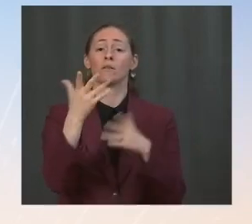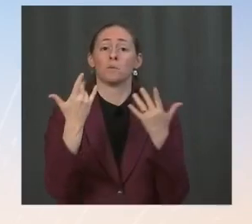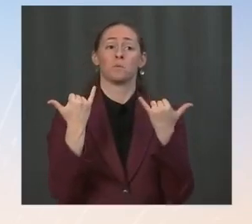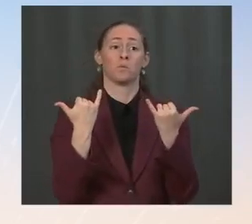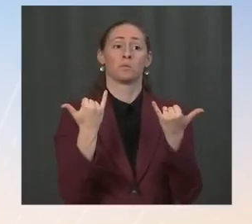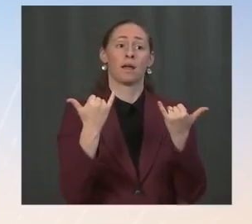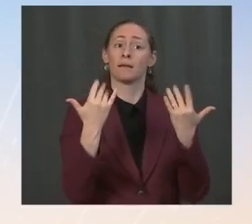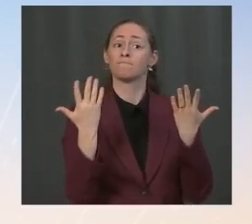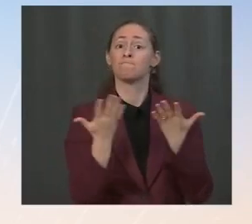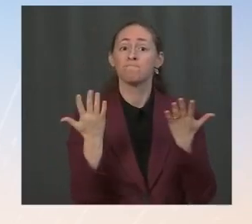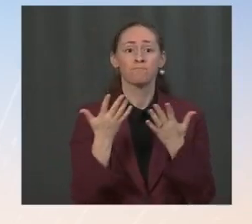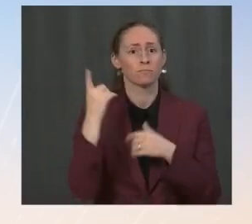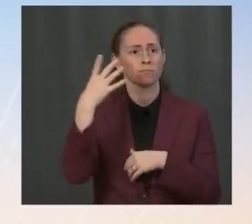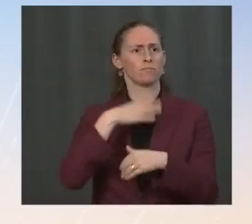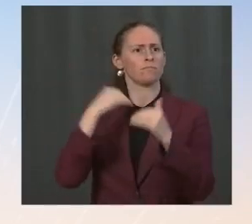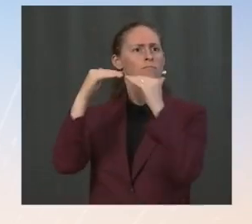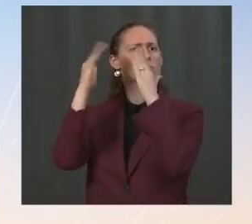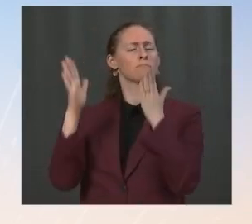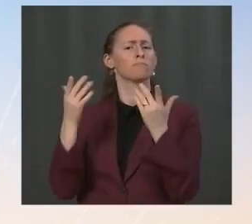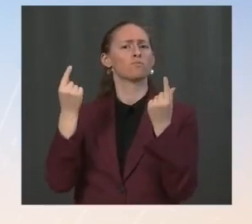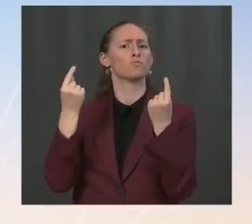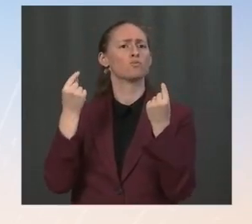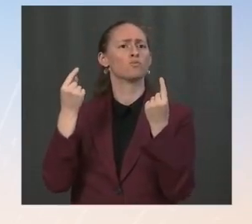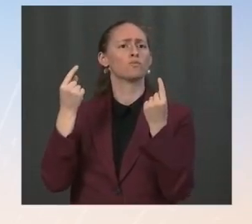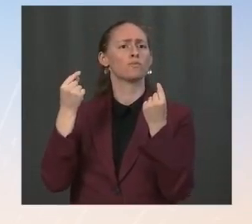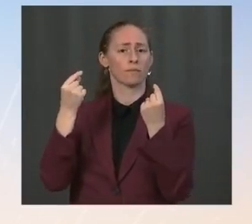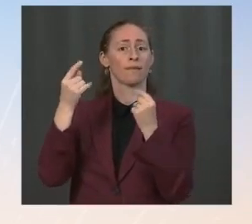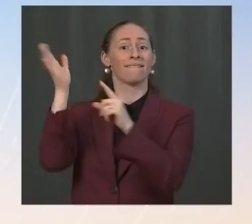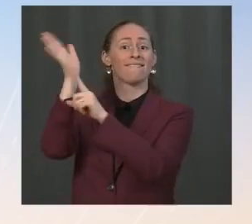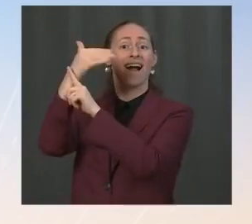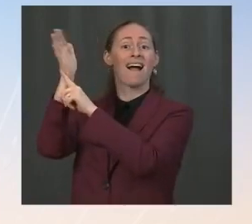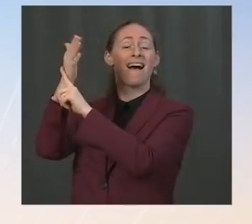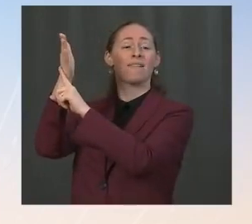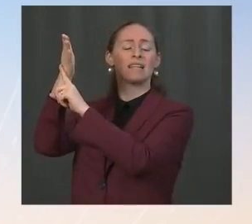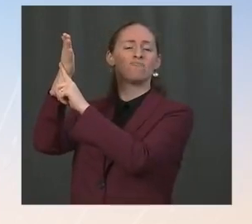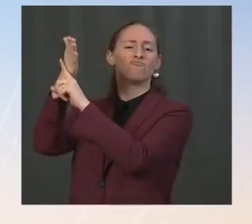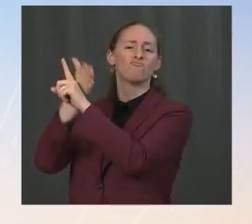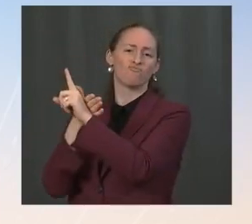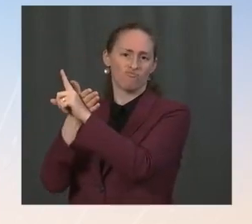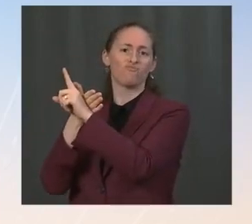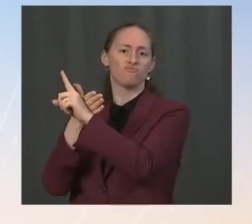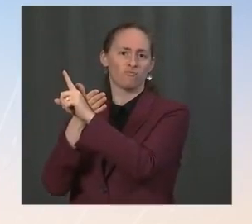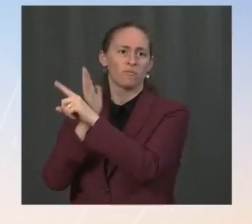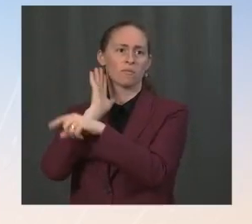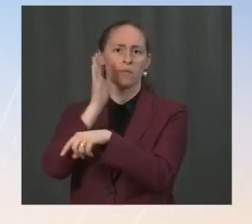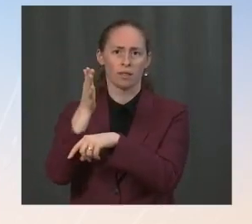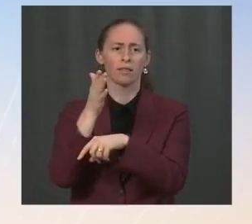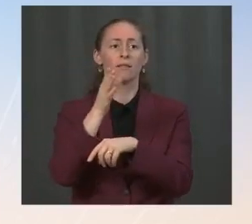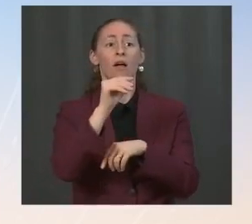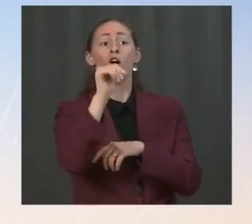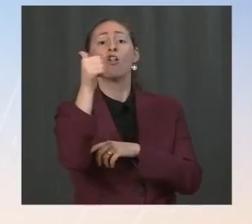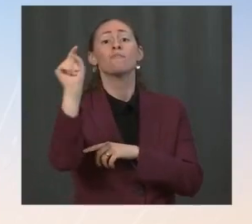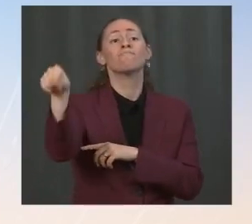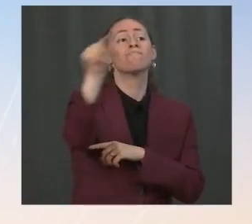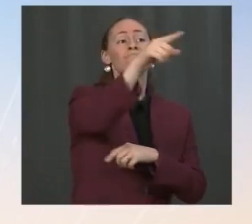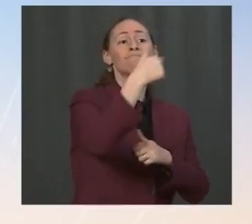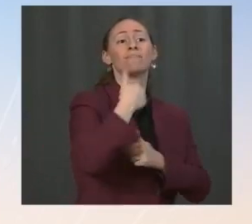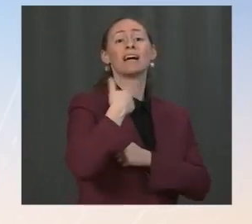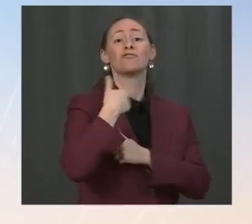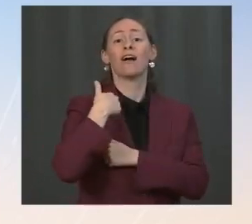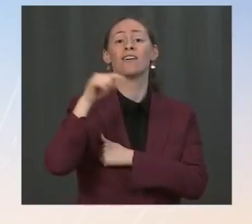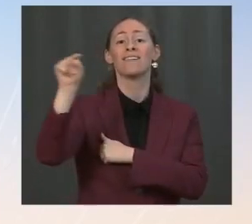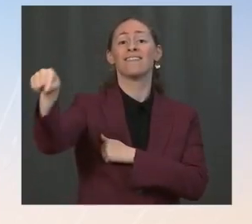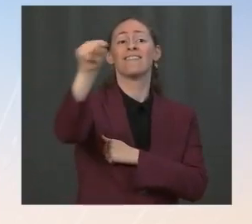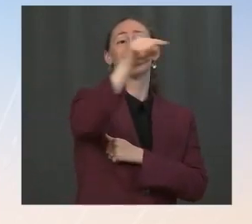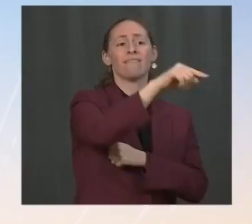all public buildings and grounds, at all military posts and naval stations, and on all naval vessels of the federal government in the District of